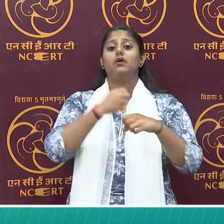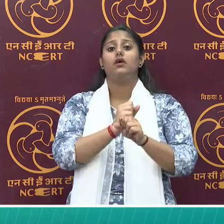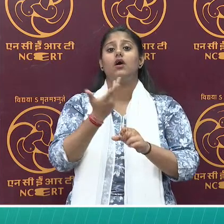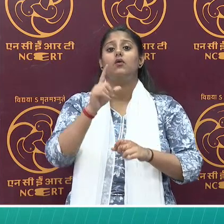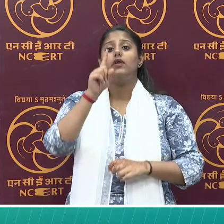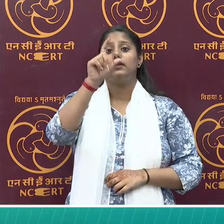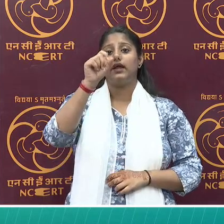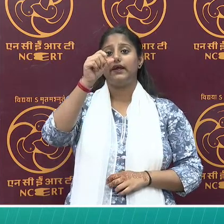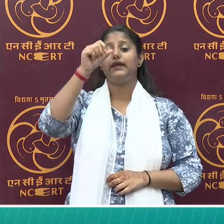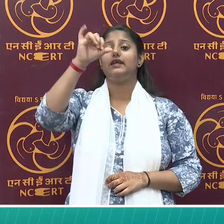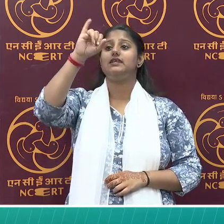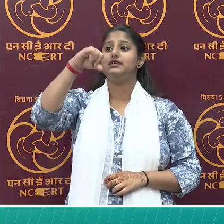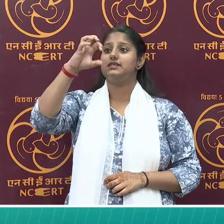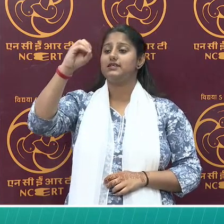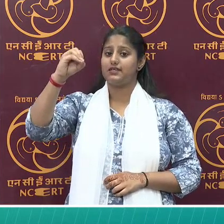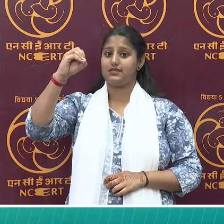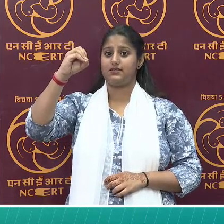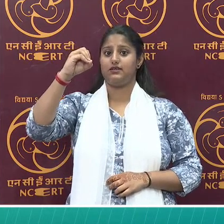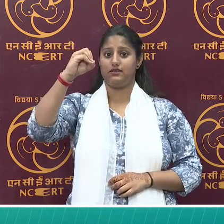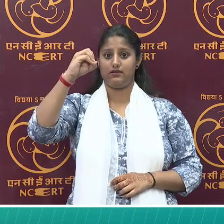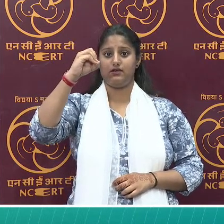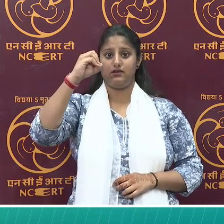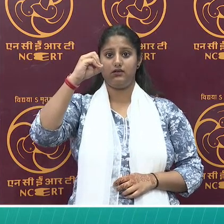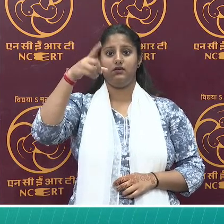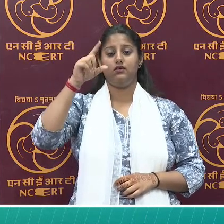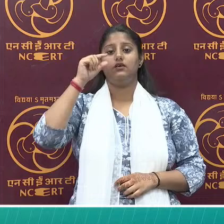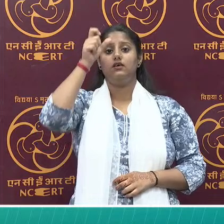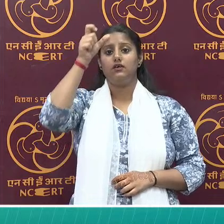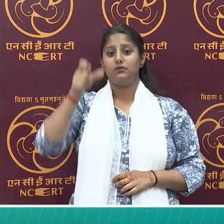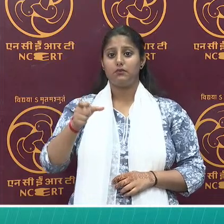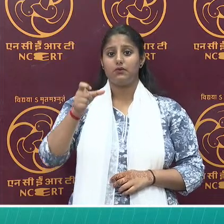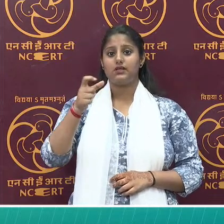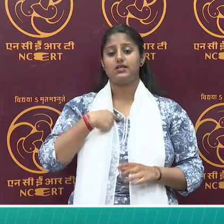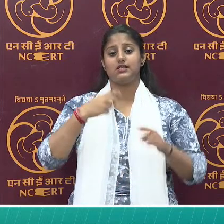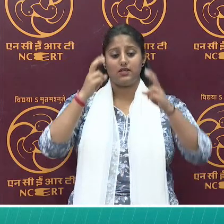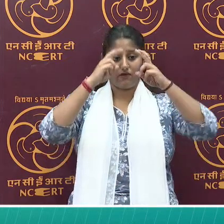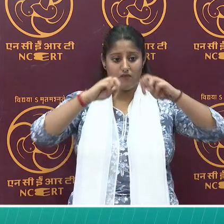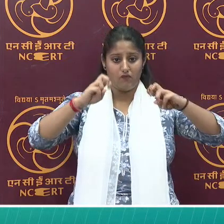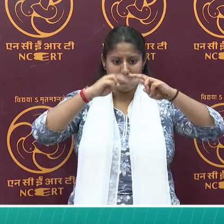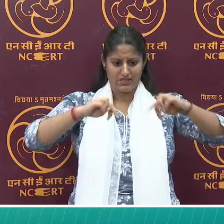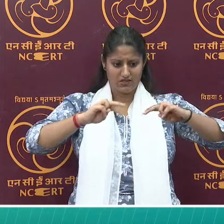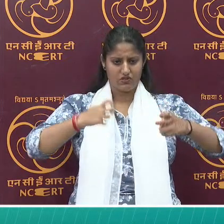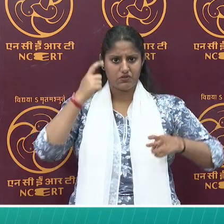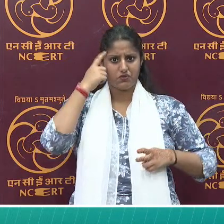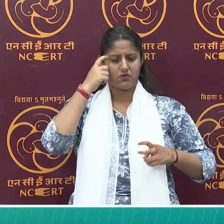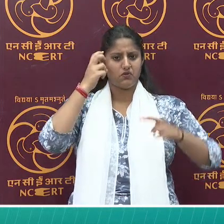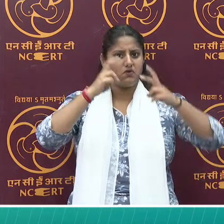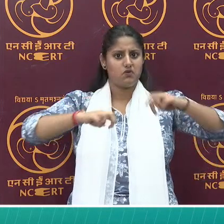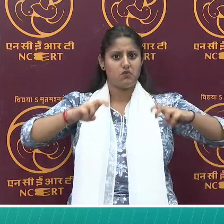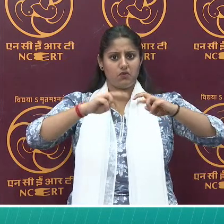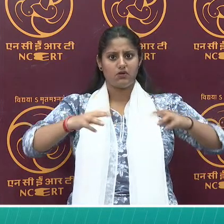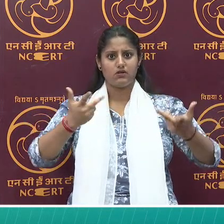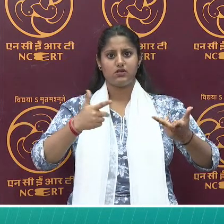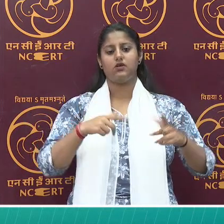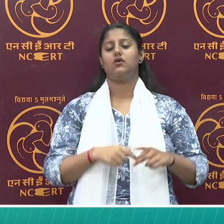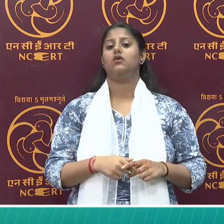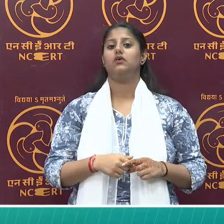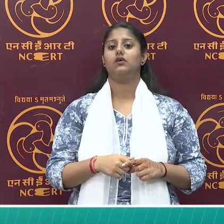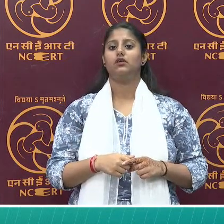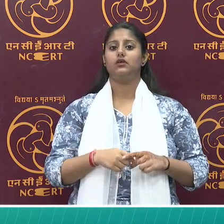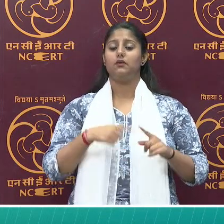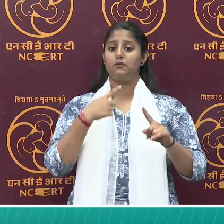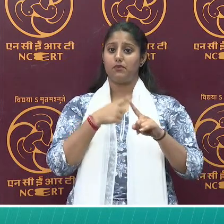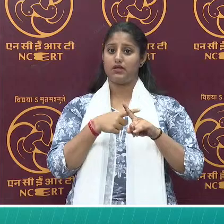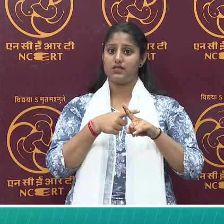when Dr. M.S. Swaminathan, he did his research over things. For that, he is